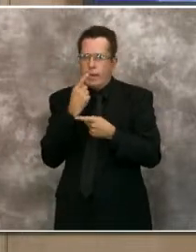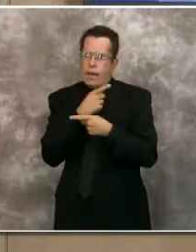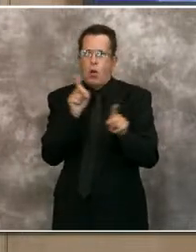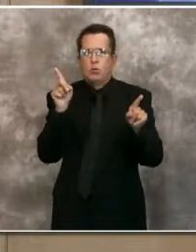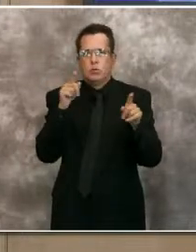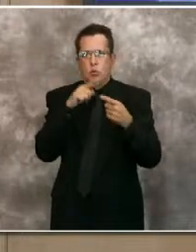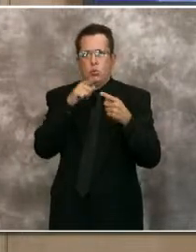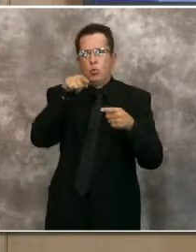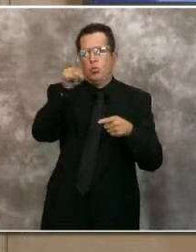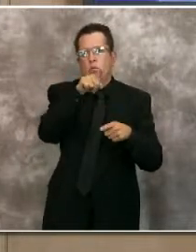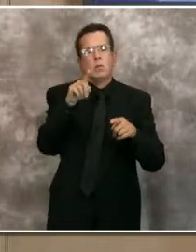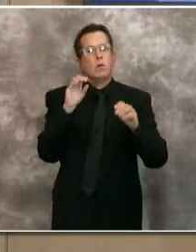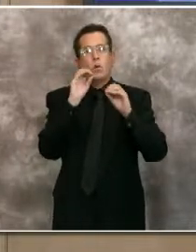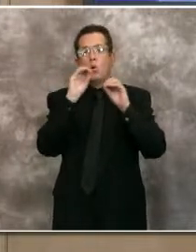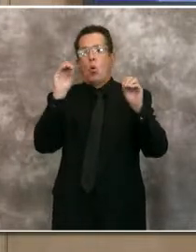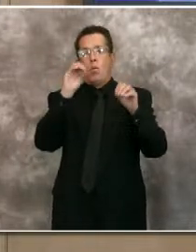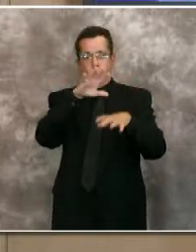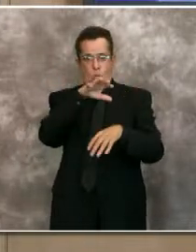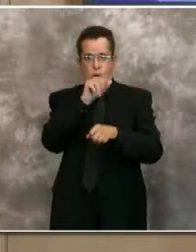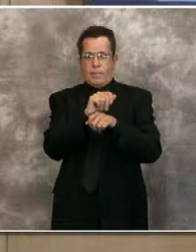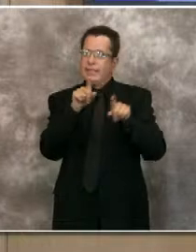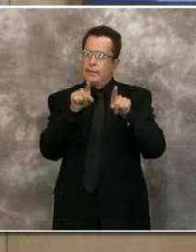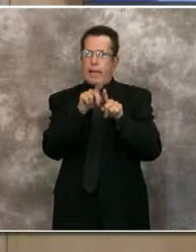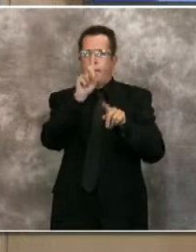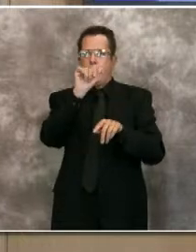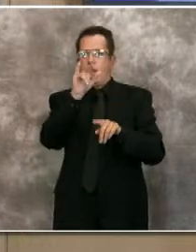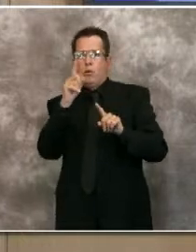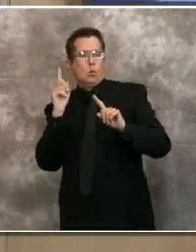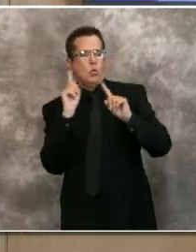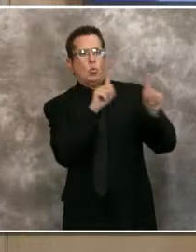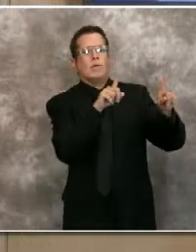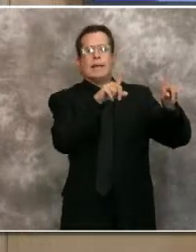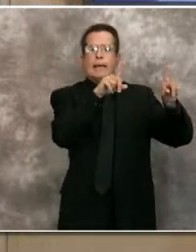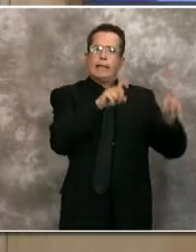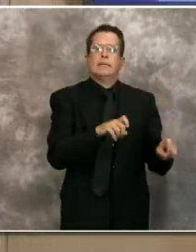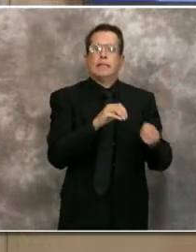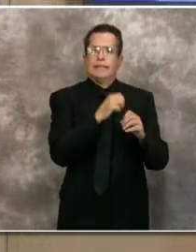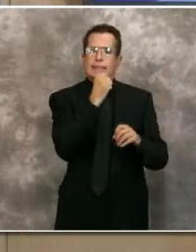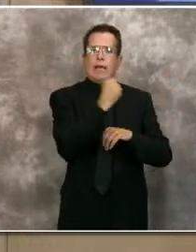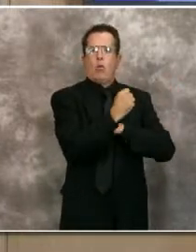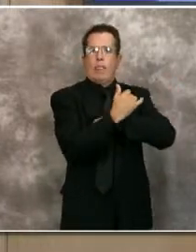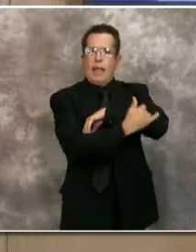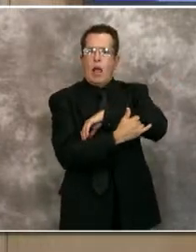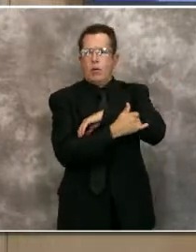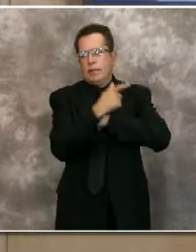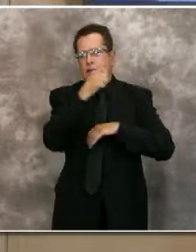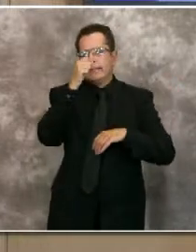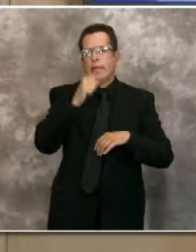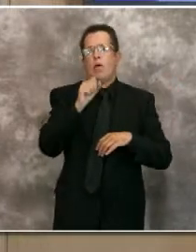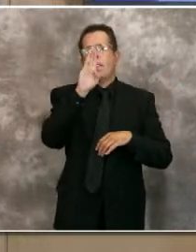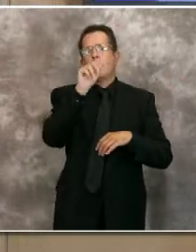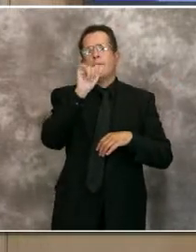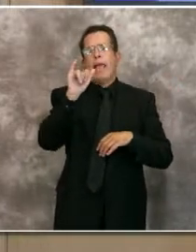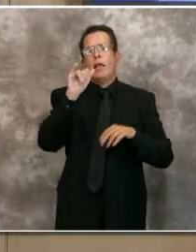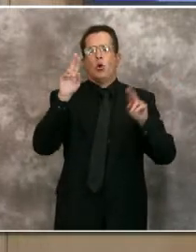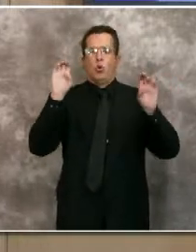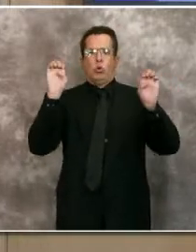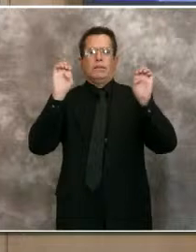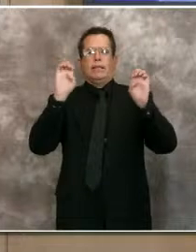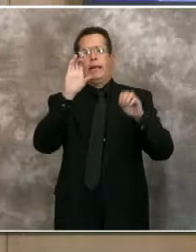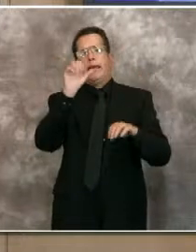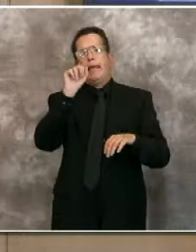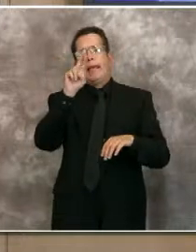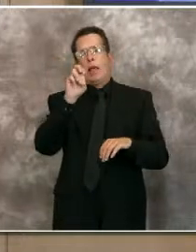a no-appointment, same-day test in South County, the county is partnering with South Bay Urgent Care, which is located